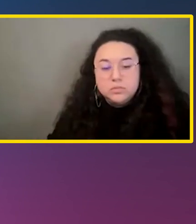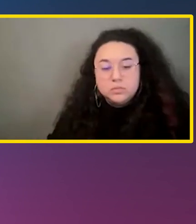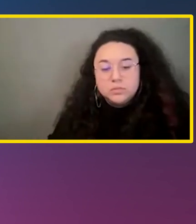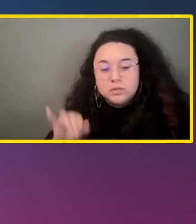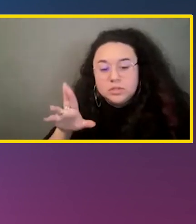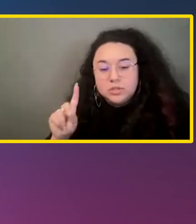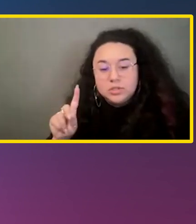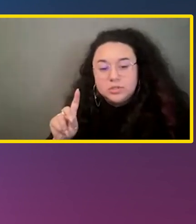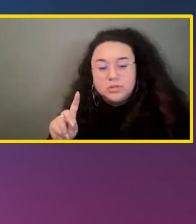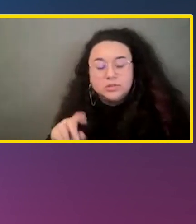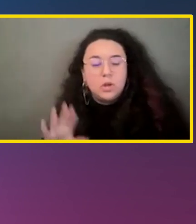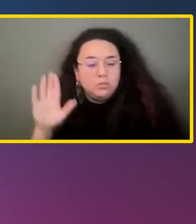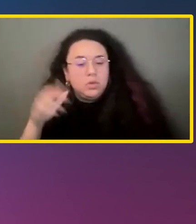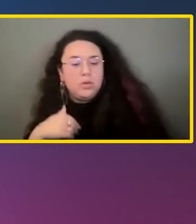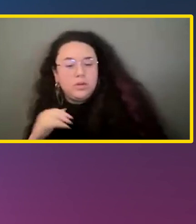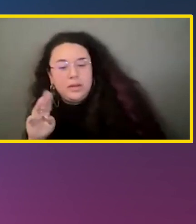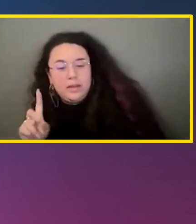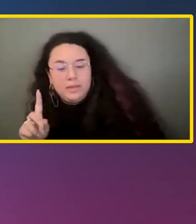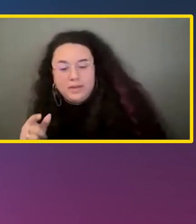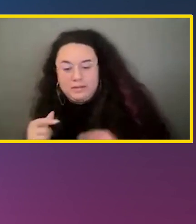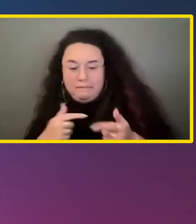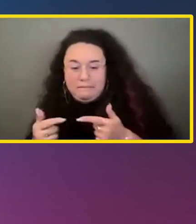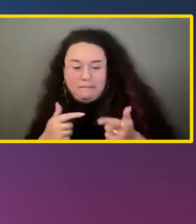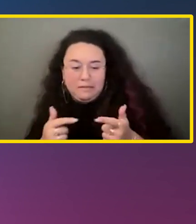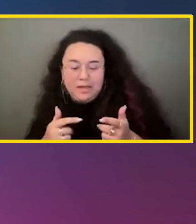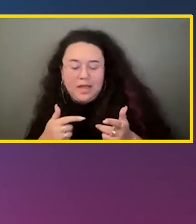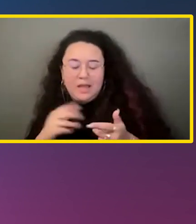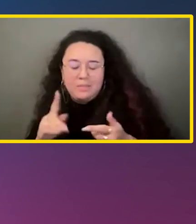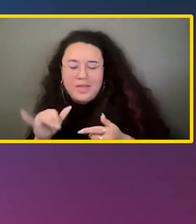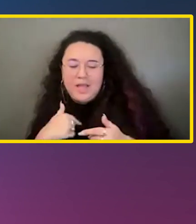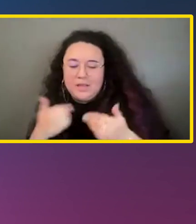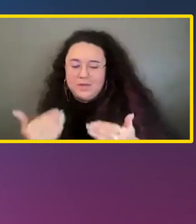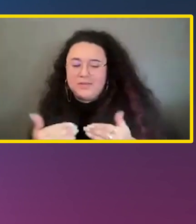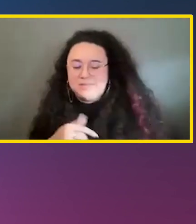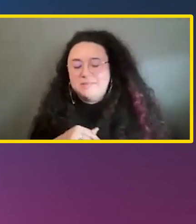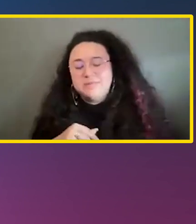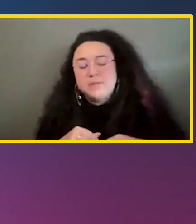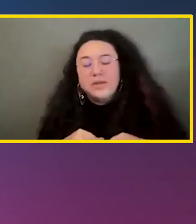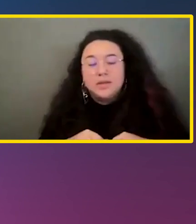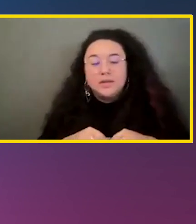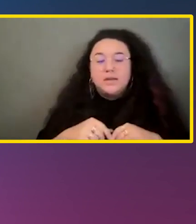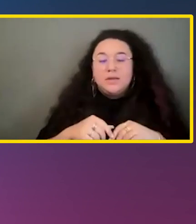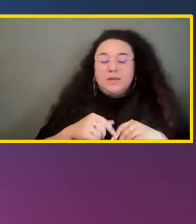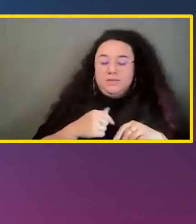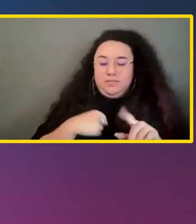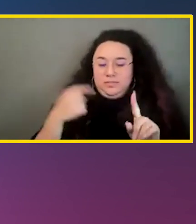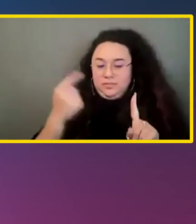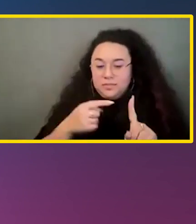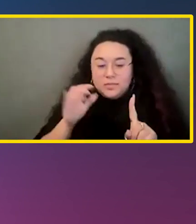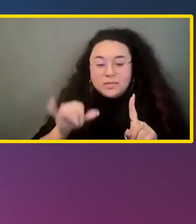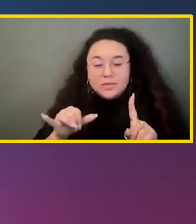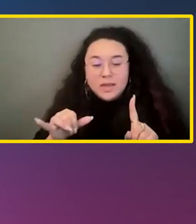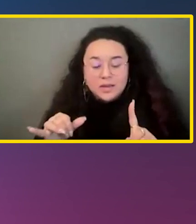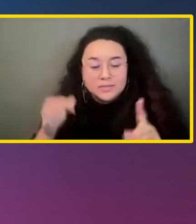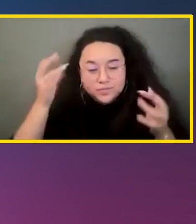Jared? This is Amity. I'll go. Jared and I were like, do you want to go? I'm actually going to come back to that like